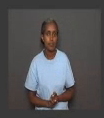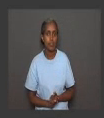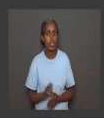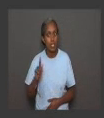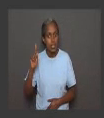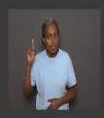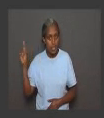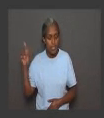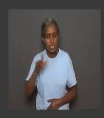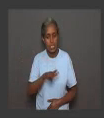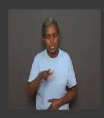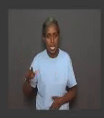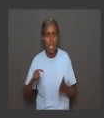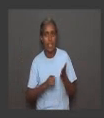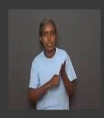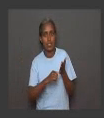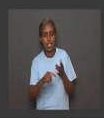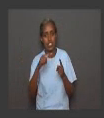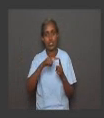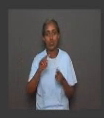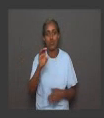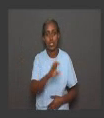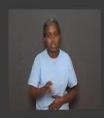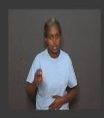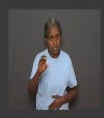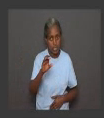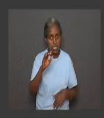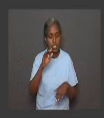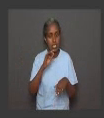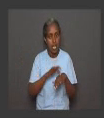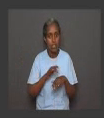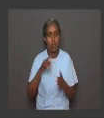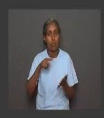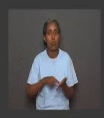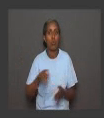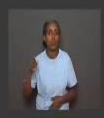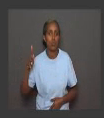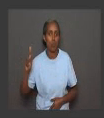Here is the line tangent to the circle at point 1.